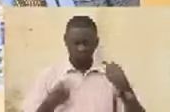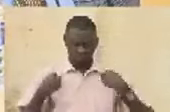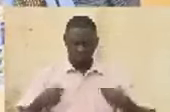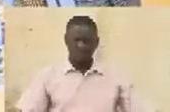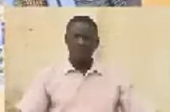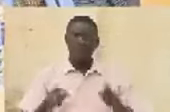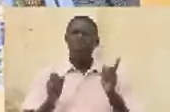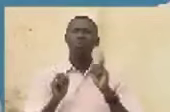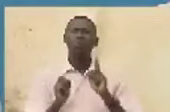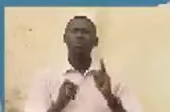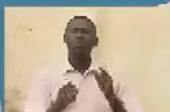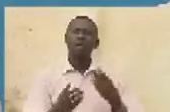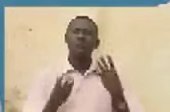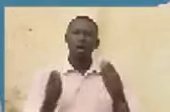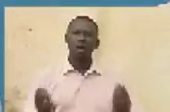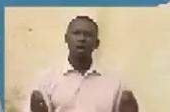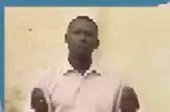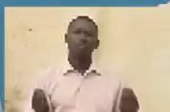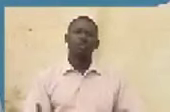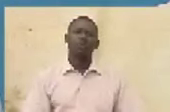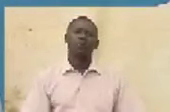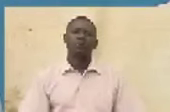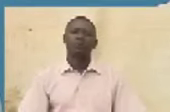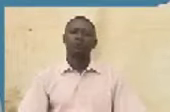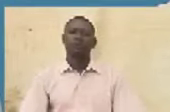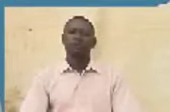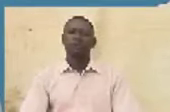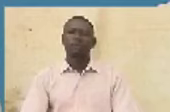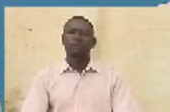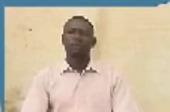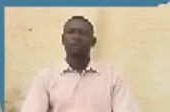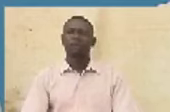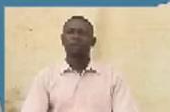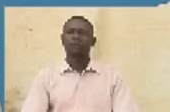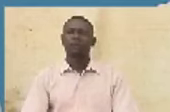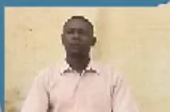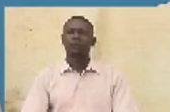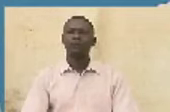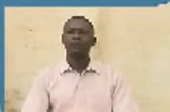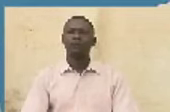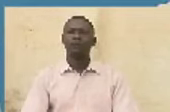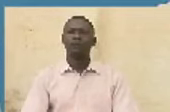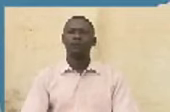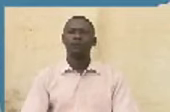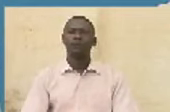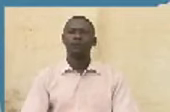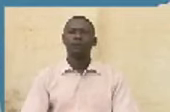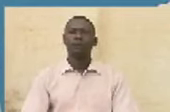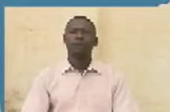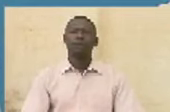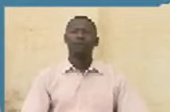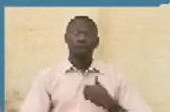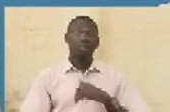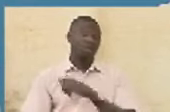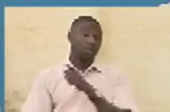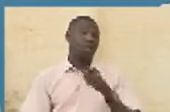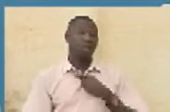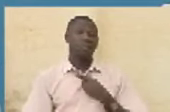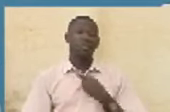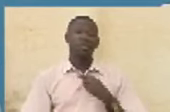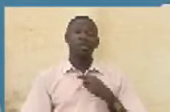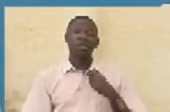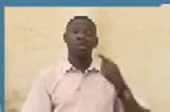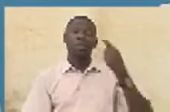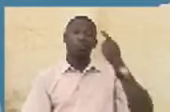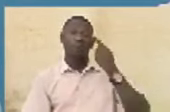lo ko no fay sa fo no ñay mu dum fen sifa ñaadi lel dum wala mu fiñu fe wulen tiyelti maliano. They are the Malians wearing